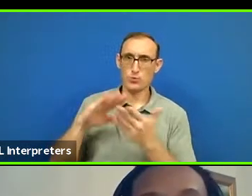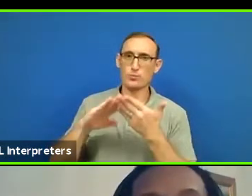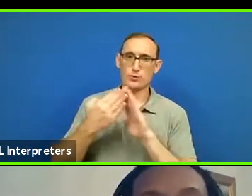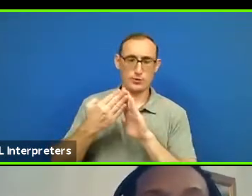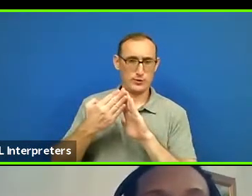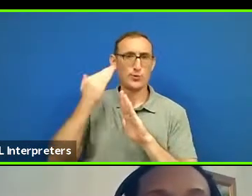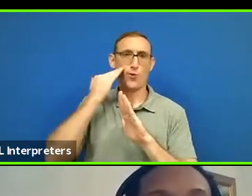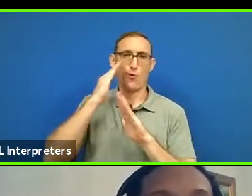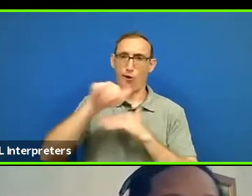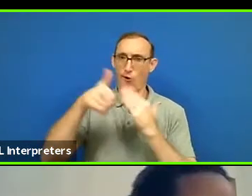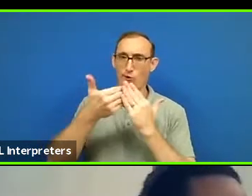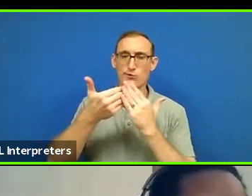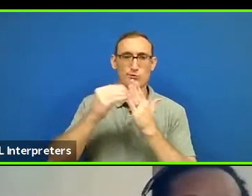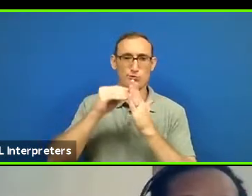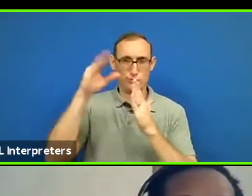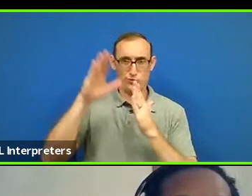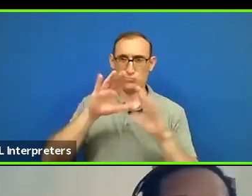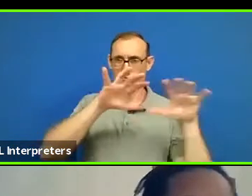And in the past,